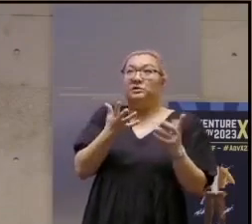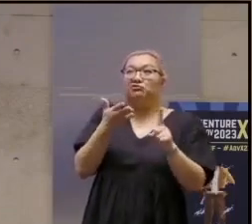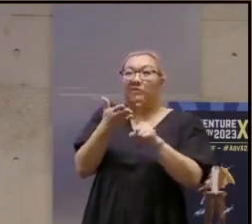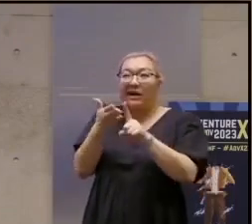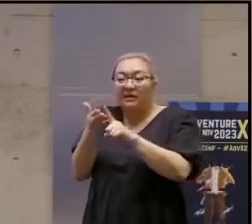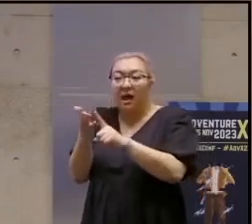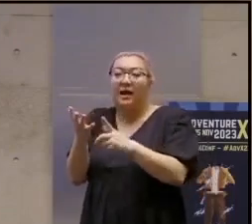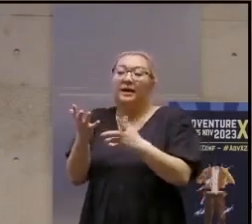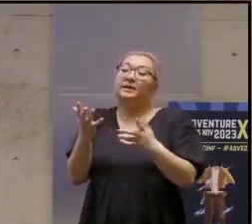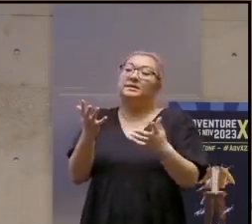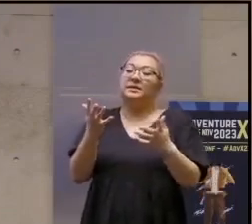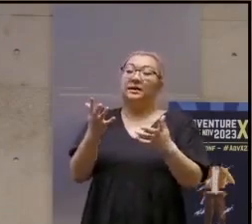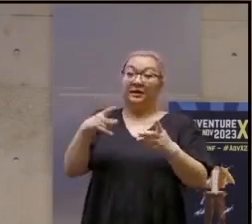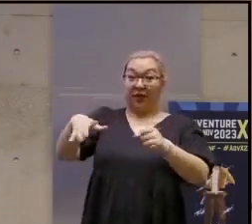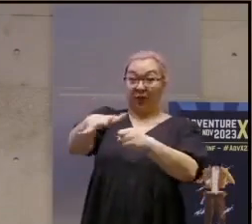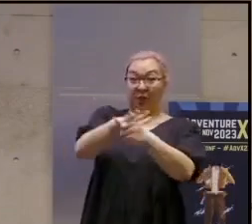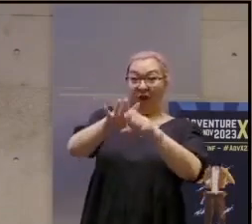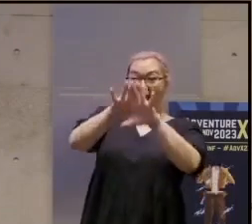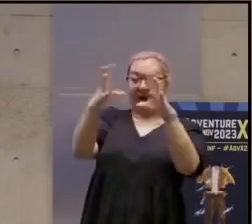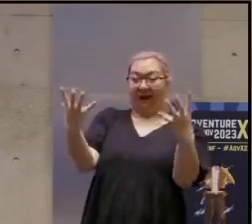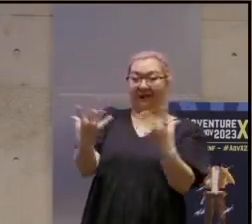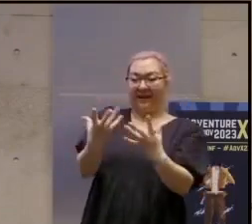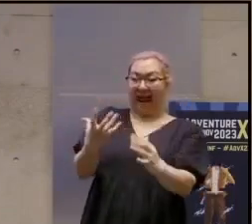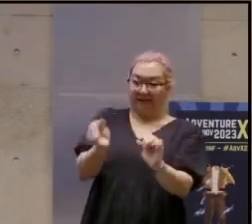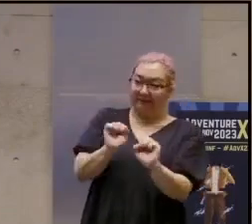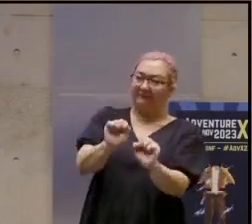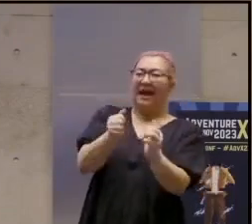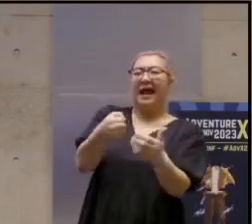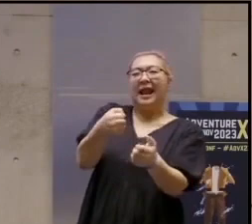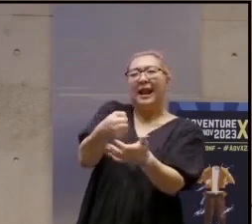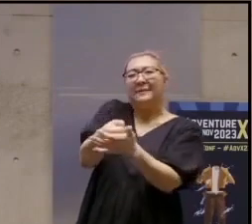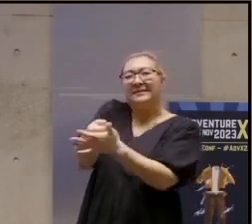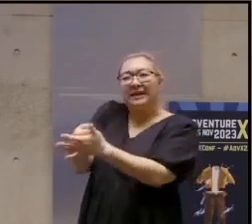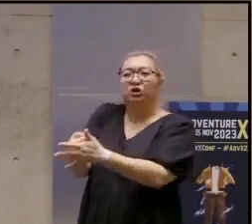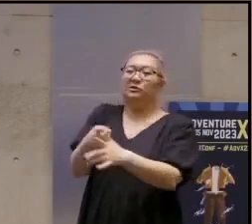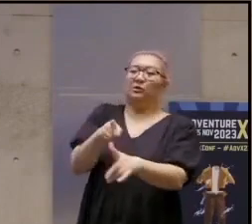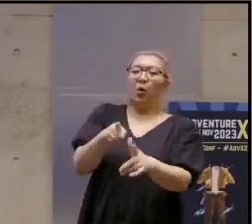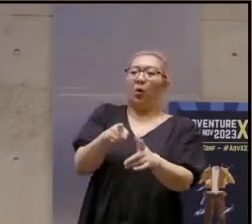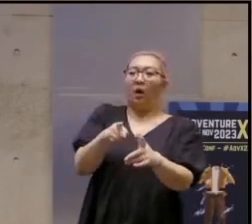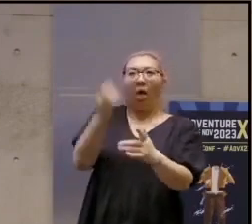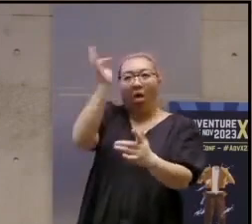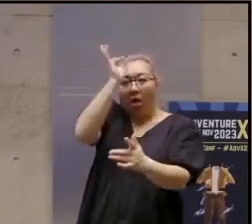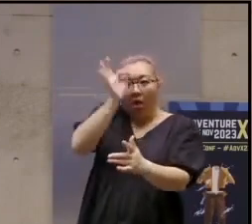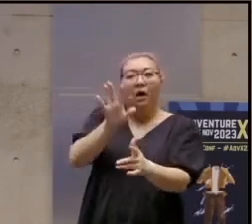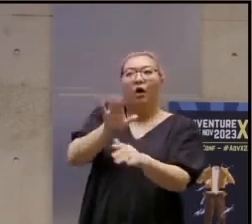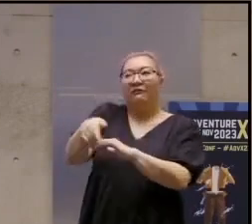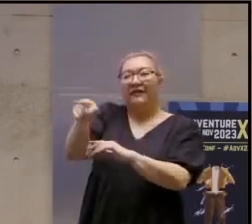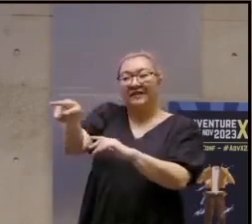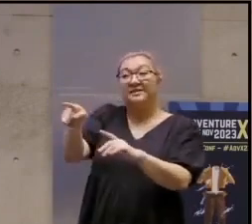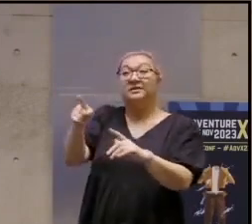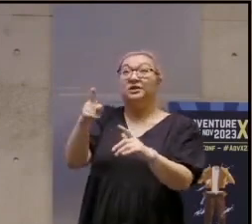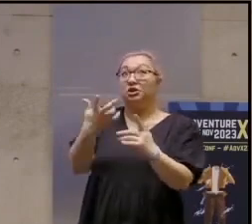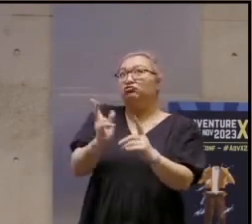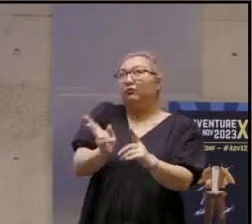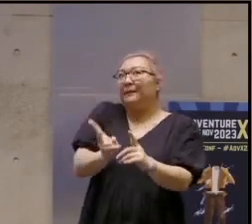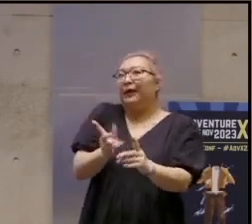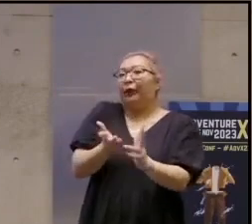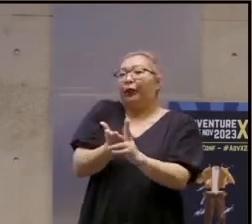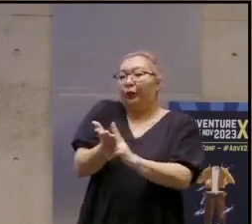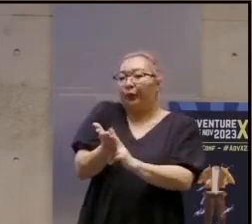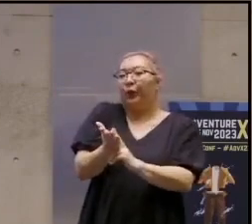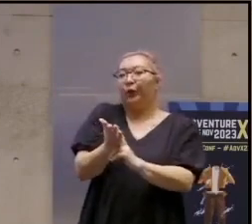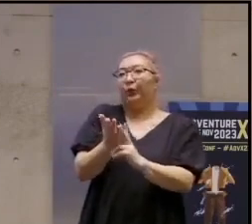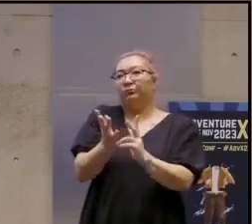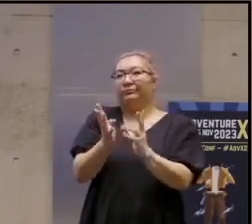through dialogue and through mechanics that the person is suffering from, and also how it affects their ability to live in